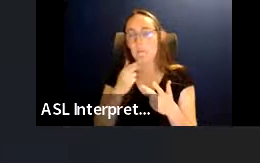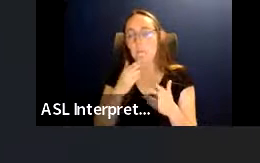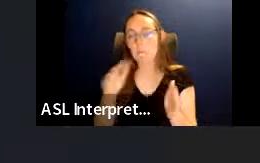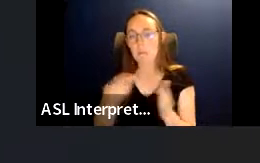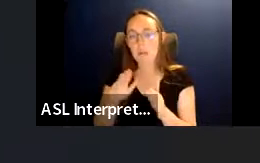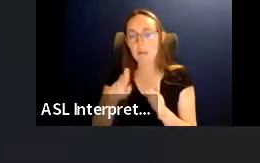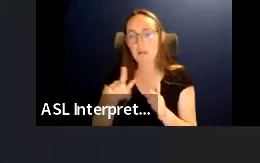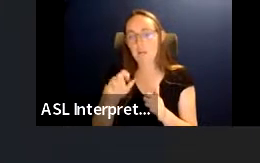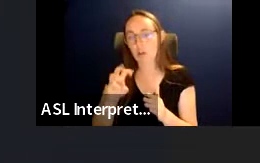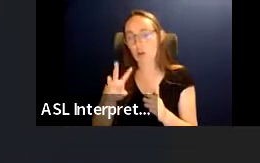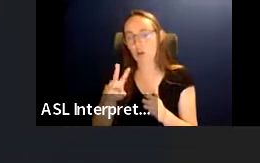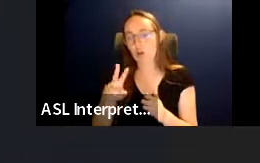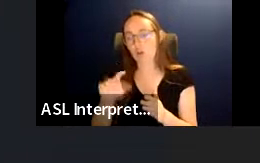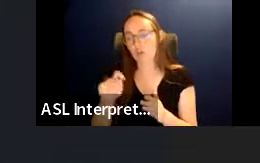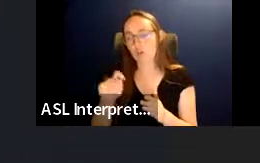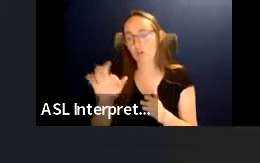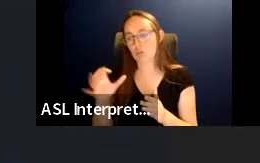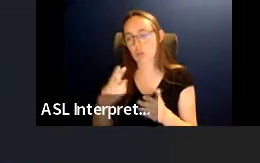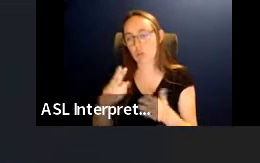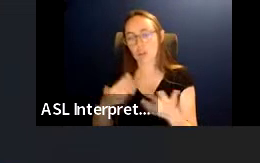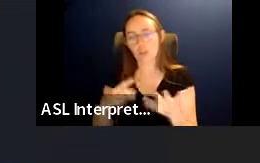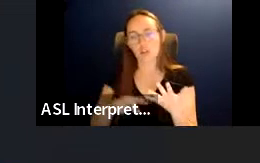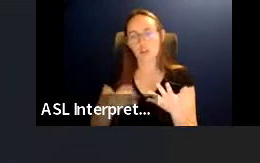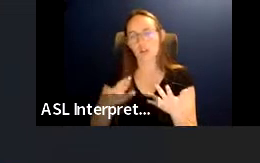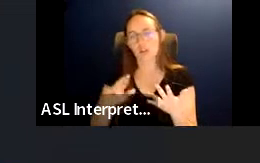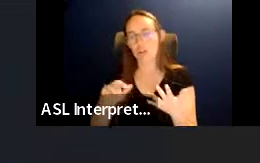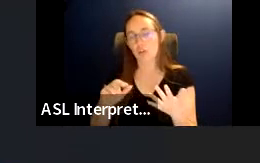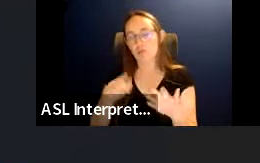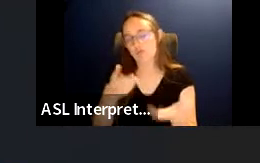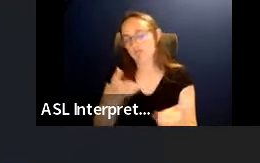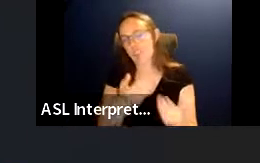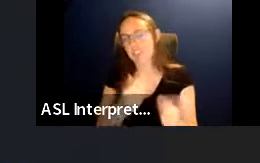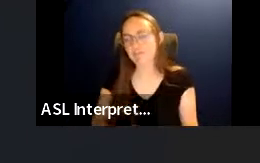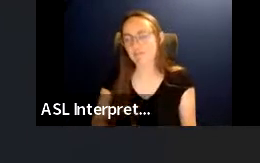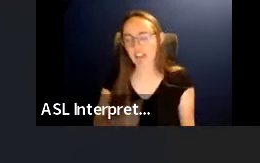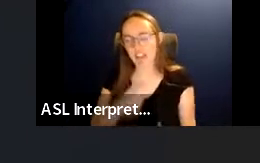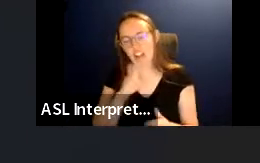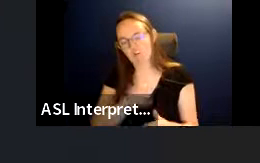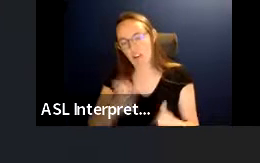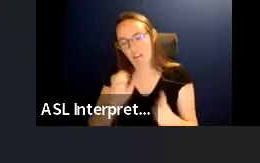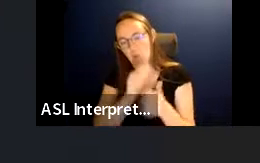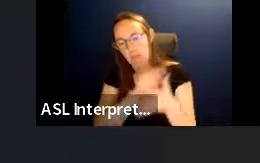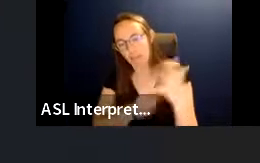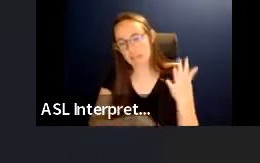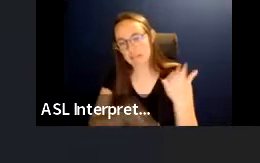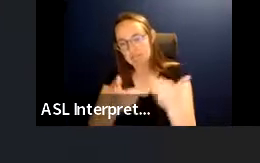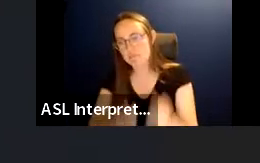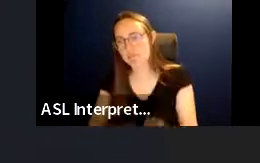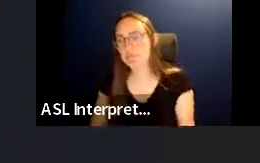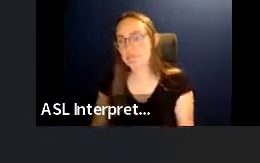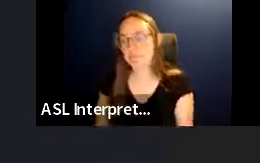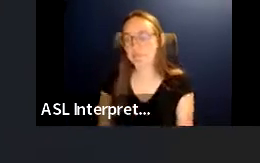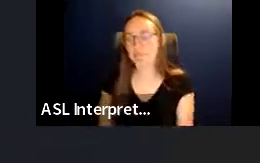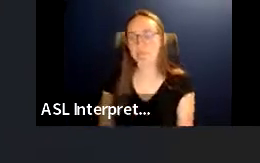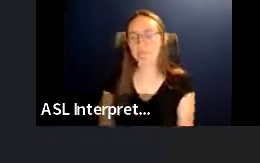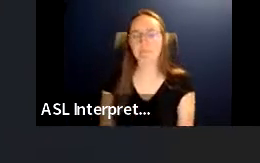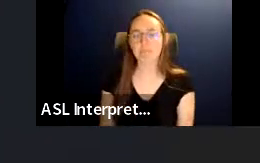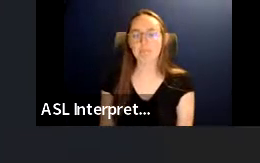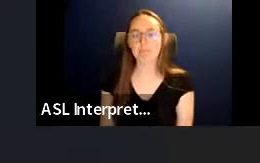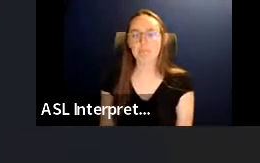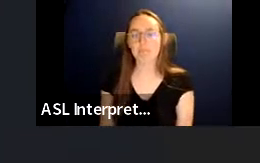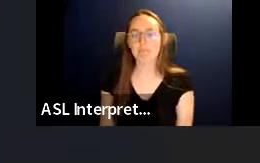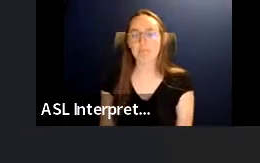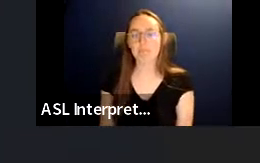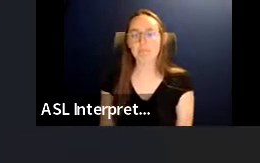a ratcheting PVC cutter, a core claw, a clever cutter,